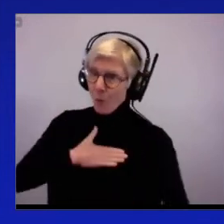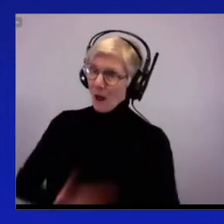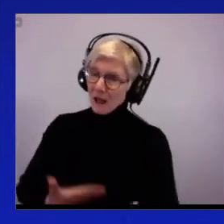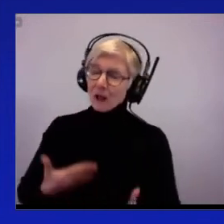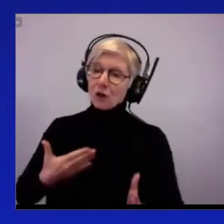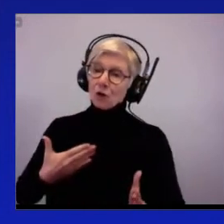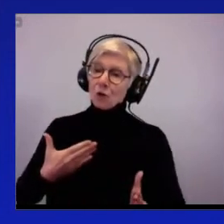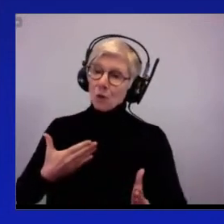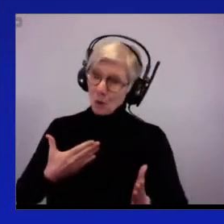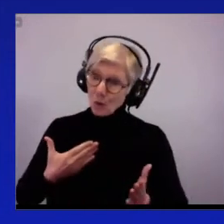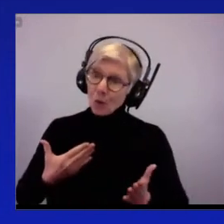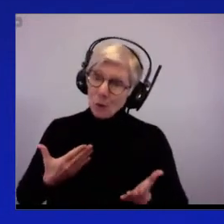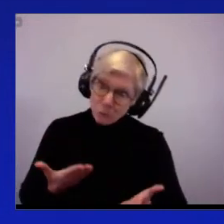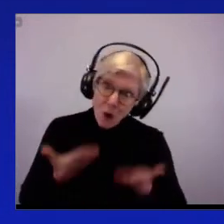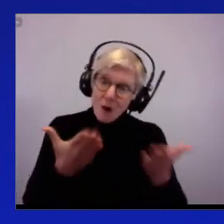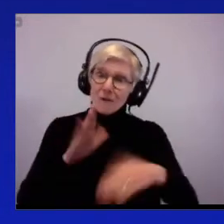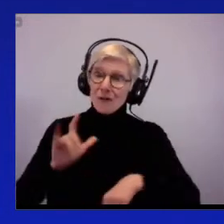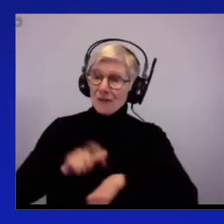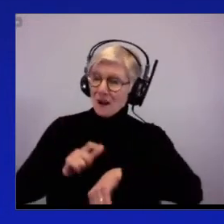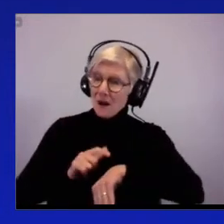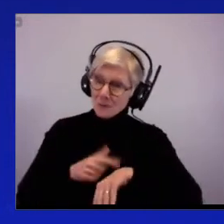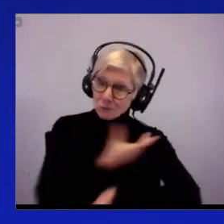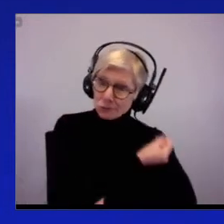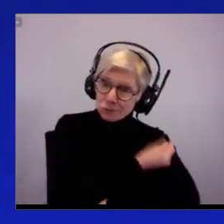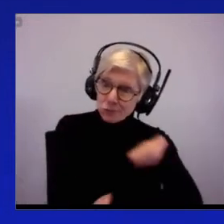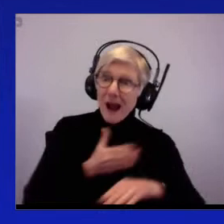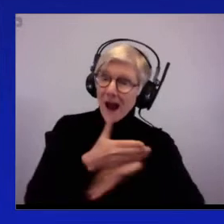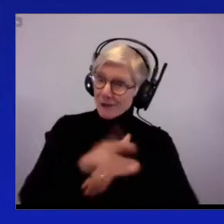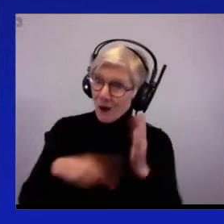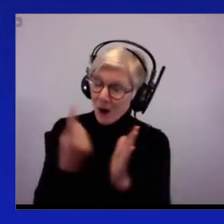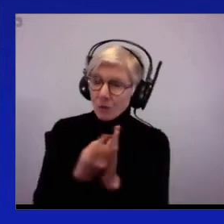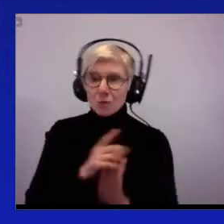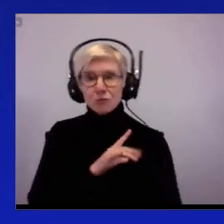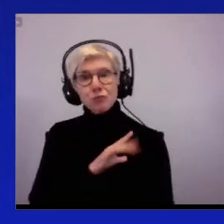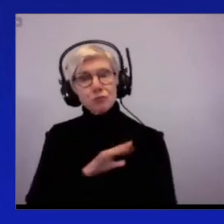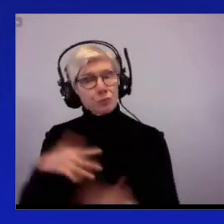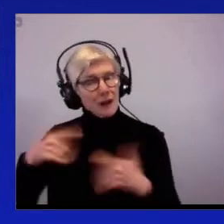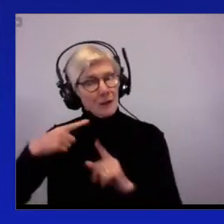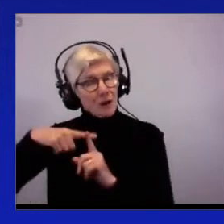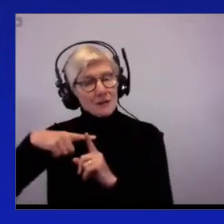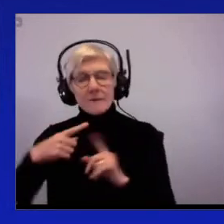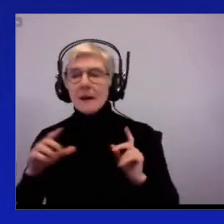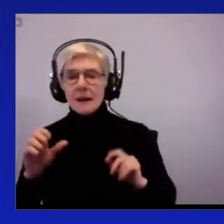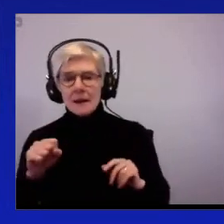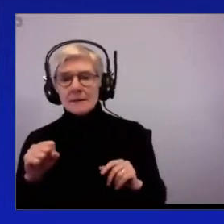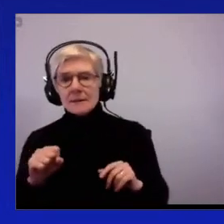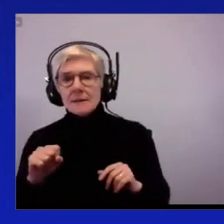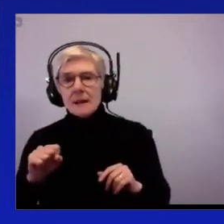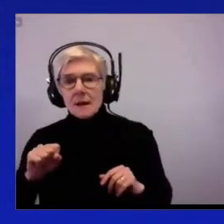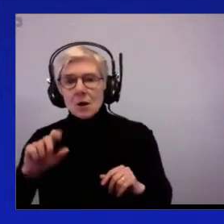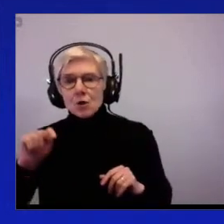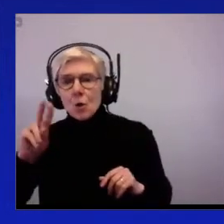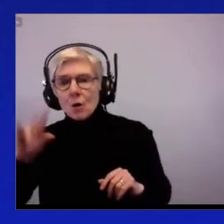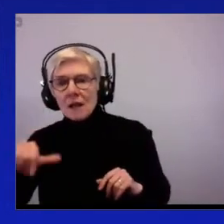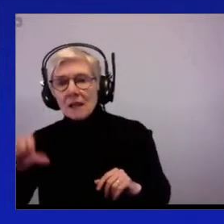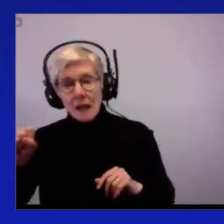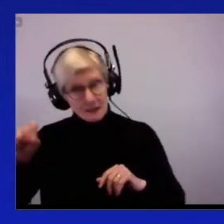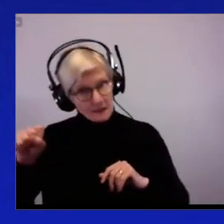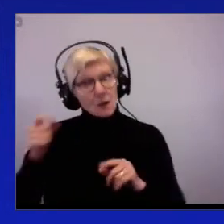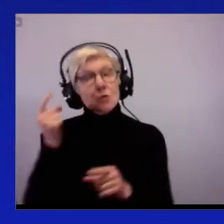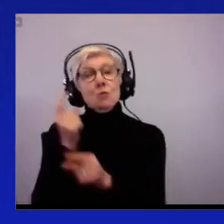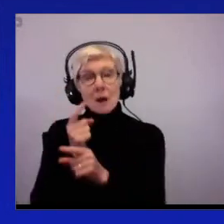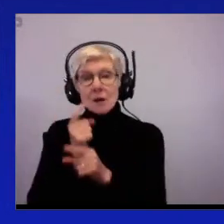Yeah. So directly to your question, yeah, both options are being looked at. One for the health professionals that are volunteering. I know there's a